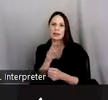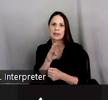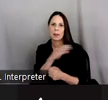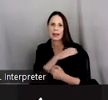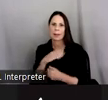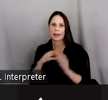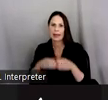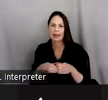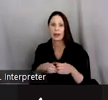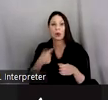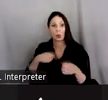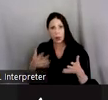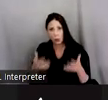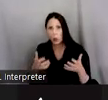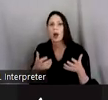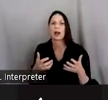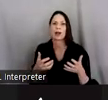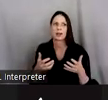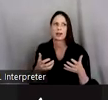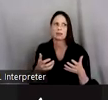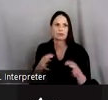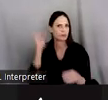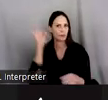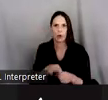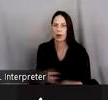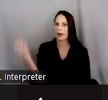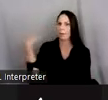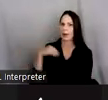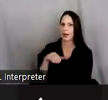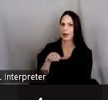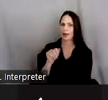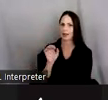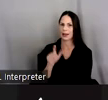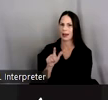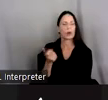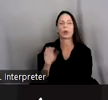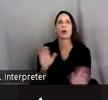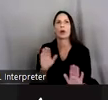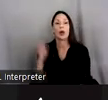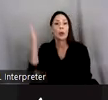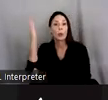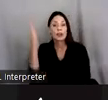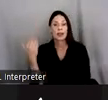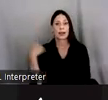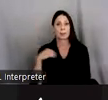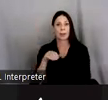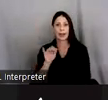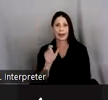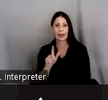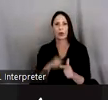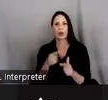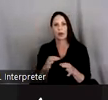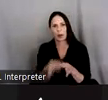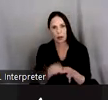out, voted on back in April, put out or presented to you guys back in April and get voted on in June, and we had to push that out. So